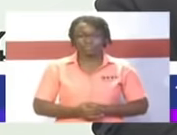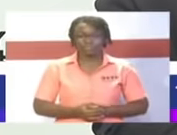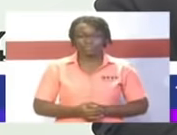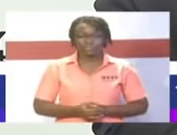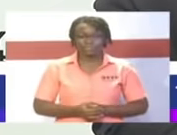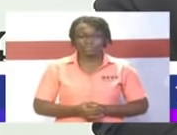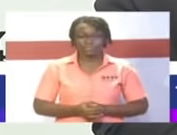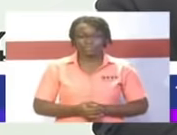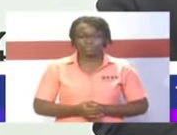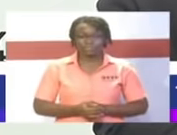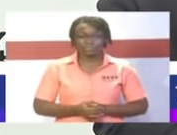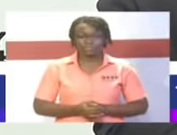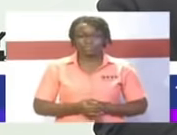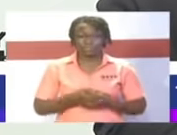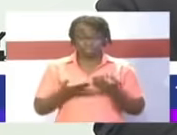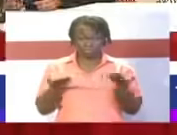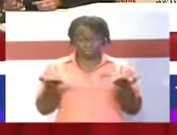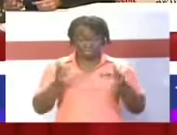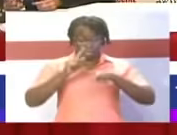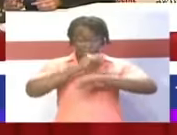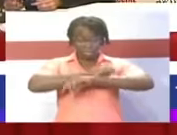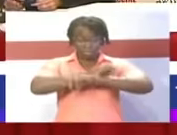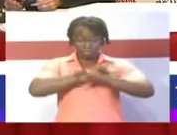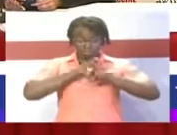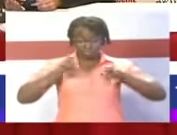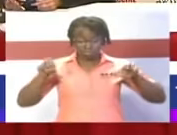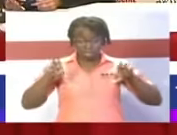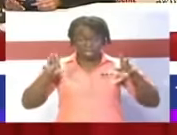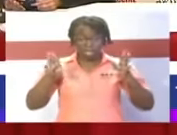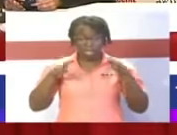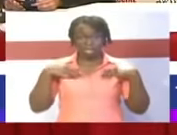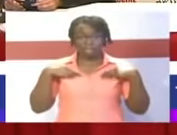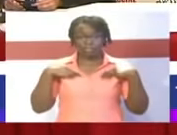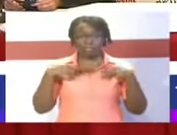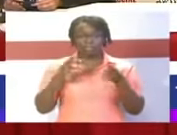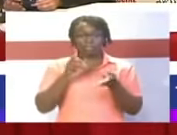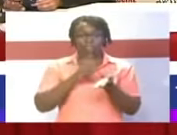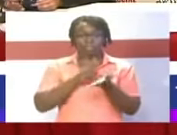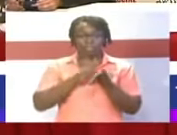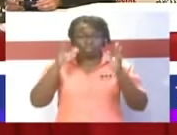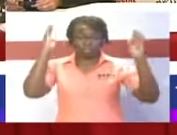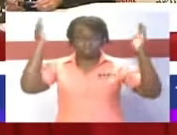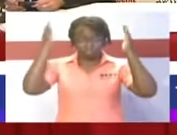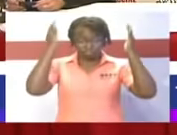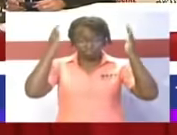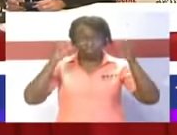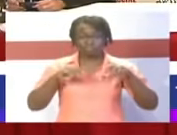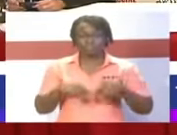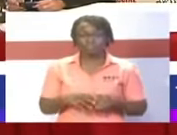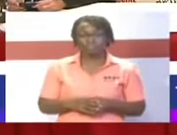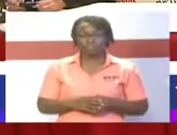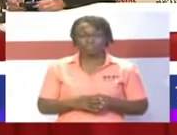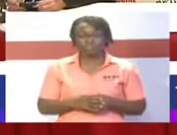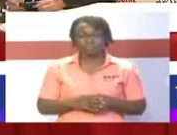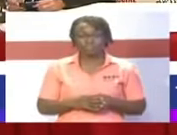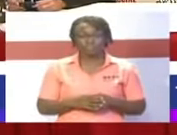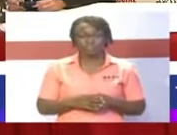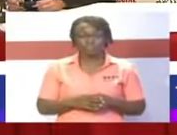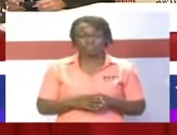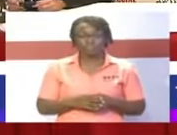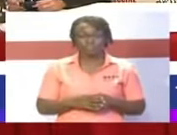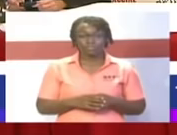response. Our panelists today are Dr. Avery Hines, Technical Director, Epidemiology Division, Ministry of